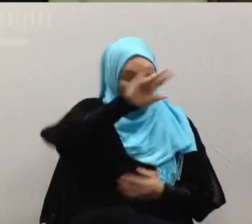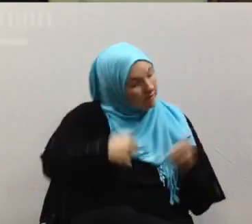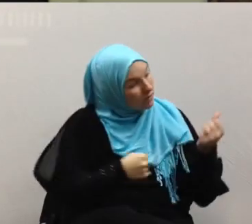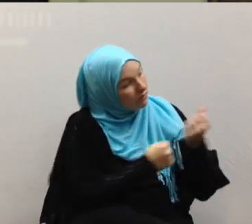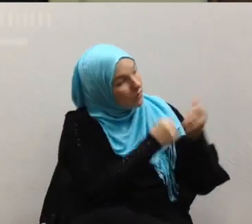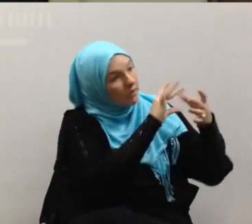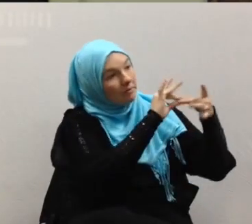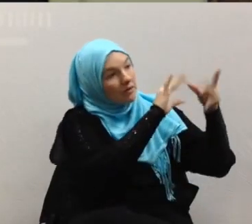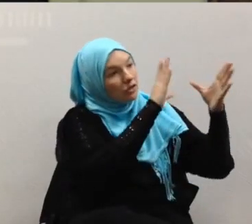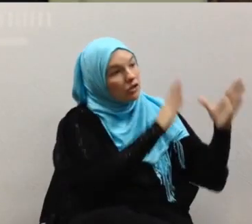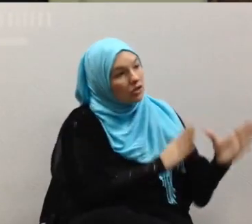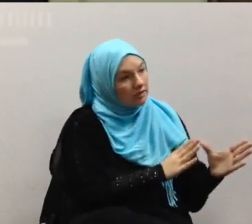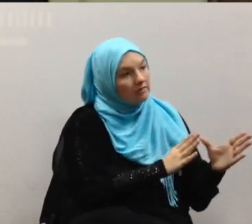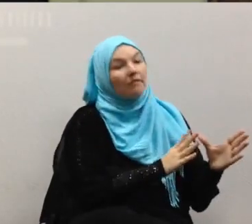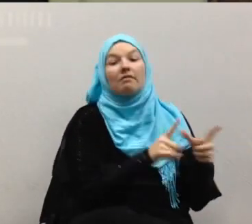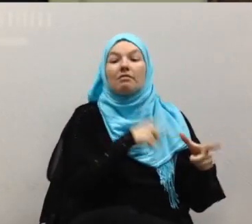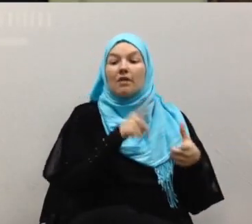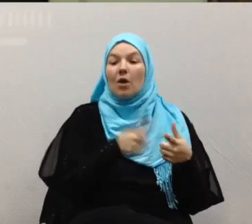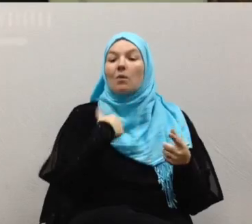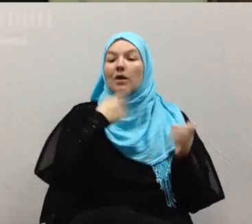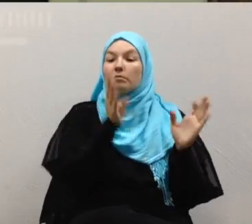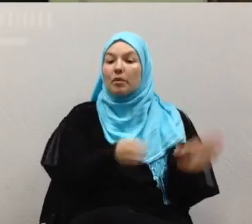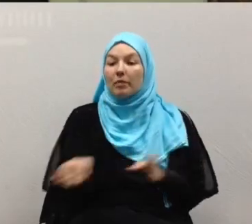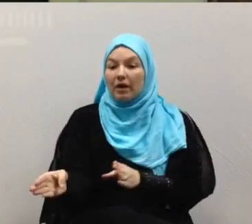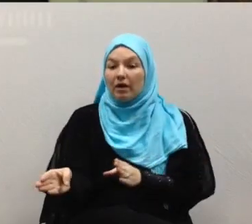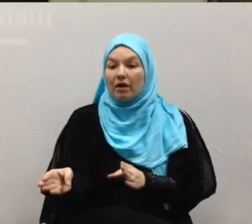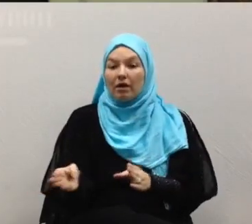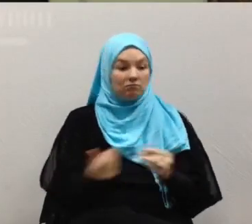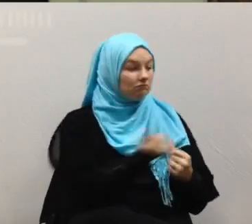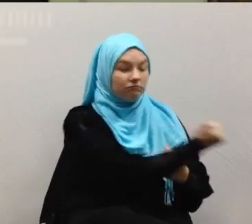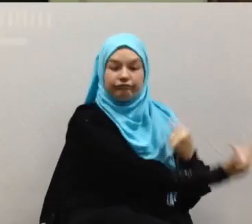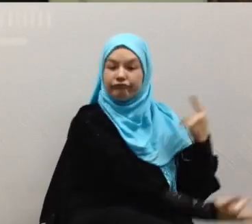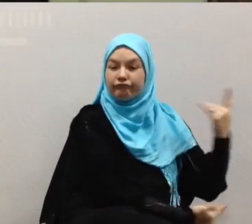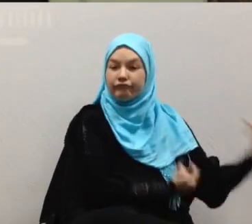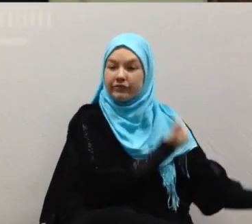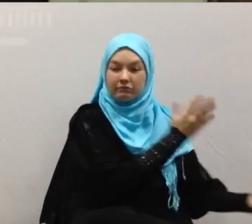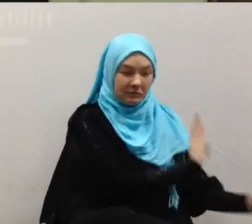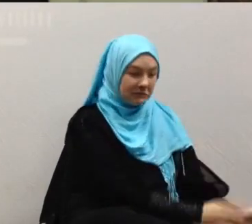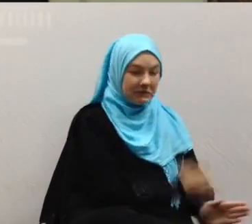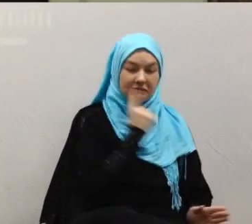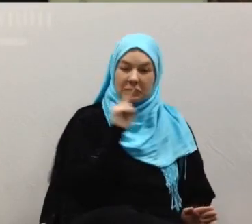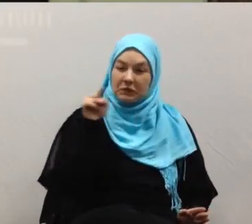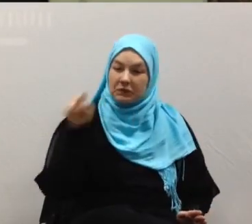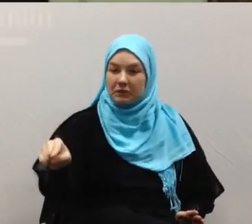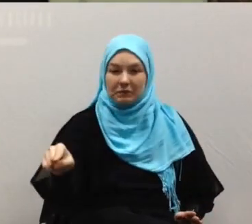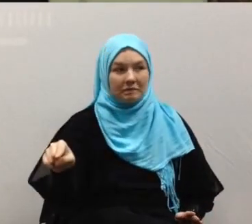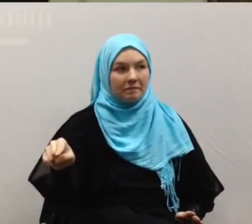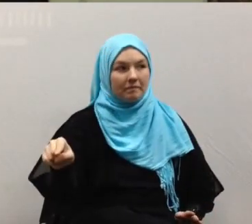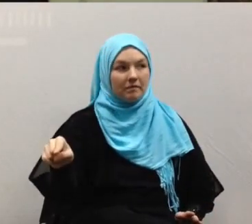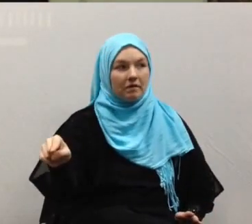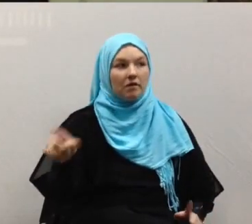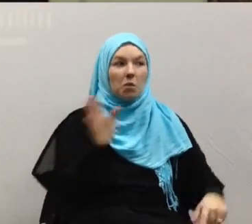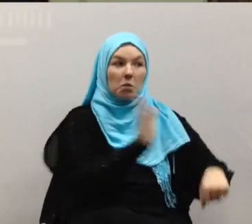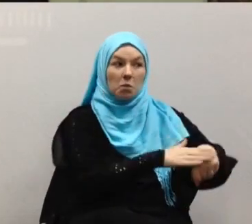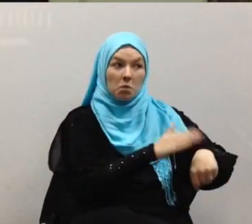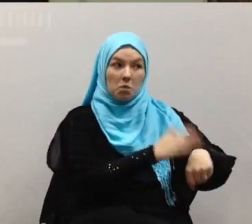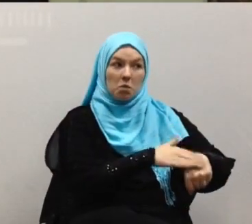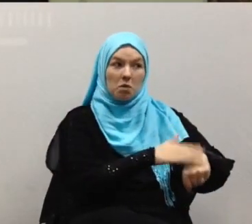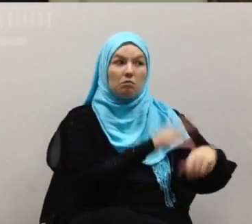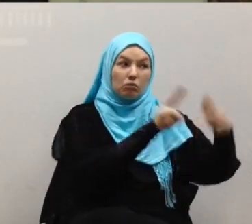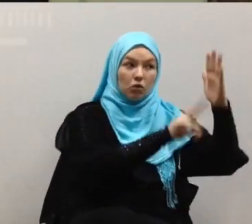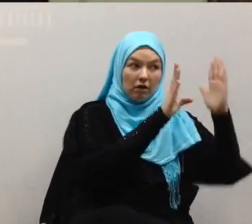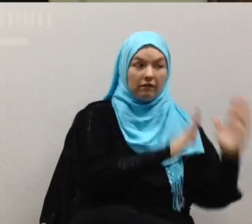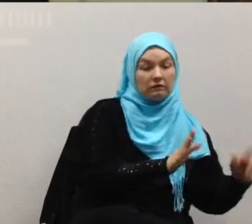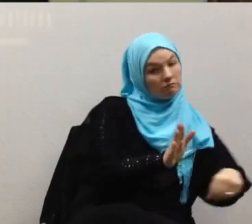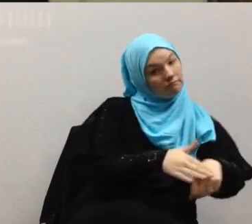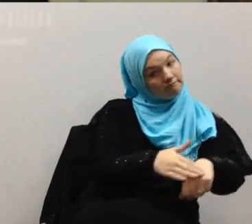disbeliever a blaze. This is the warning side of the function of the Prophet. Allah wants him to tell